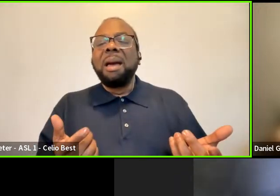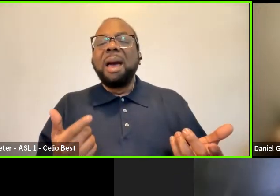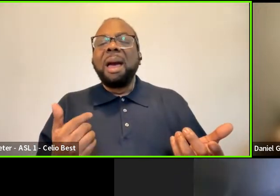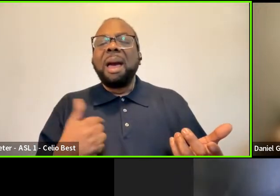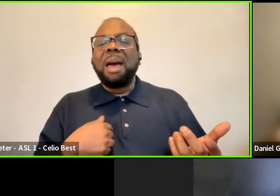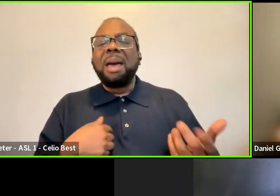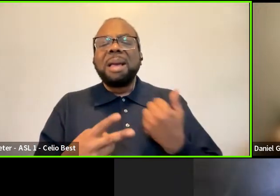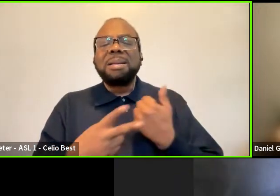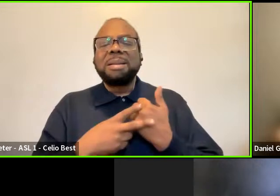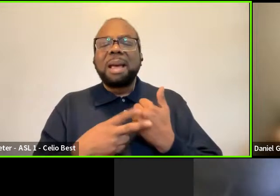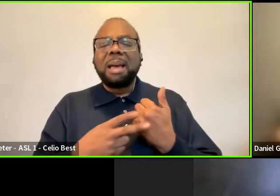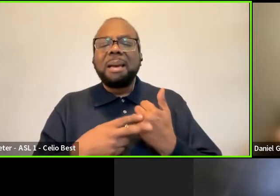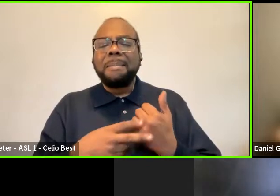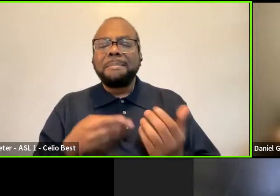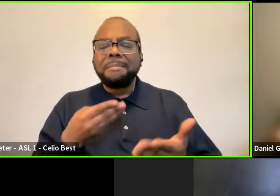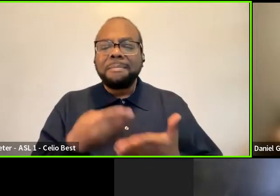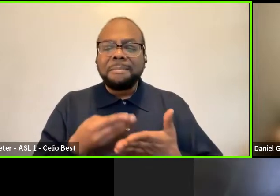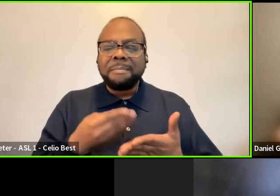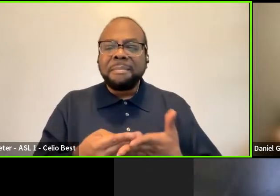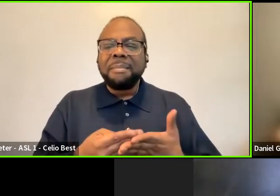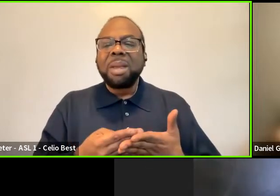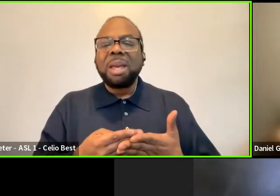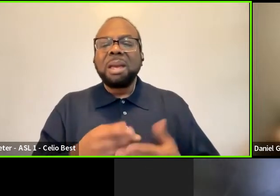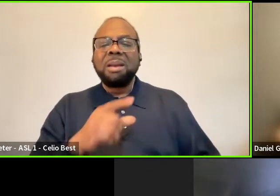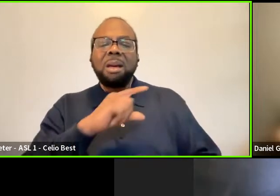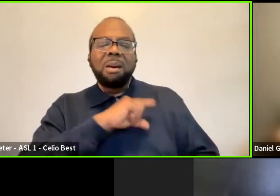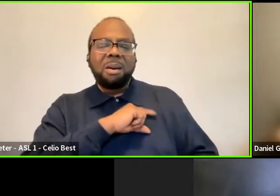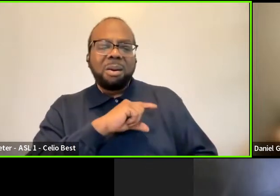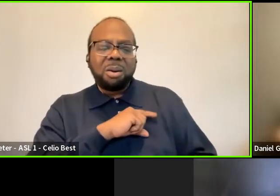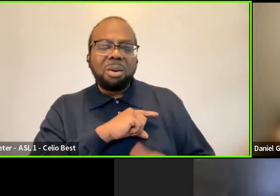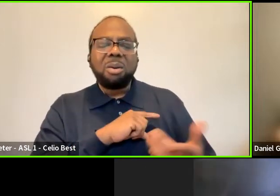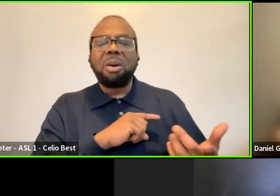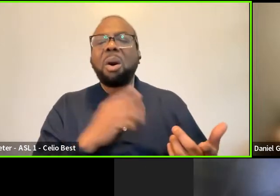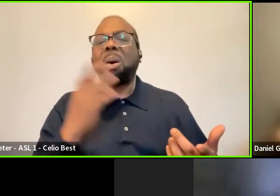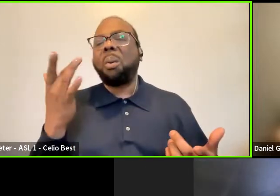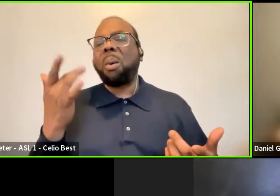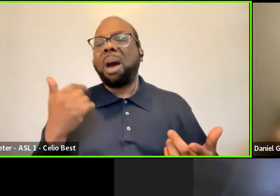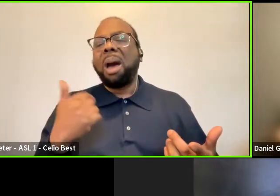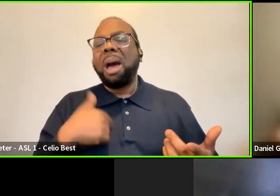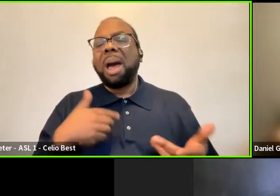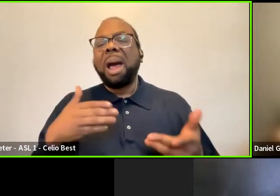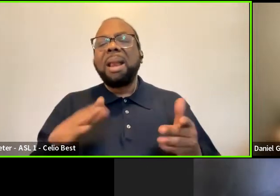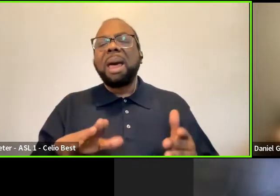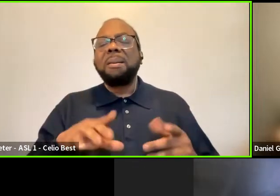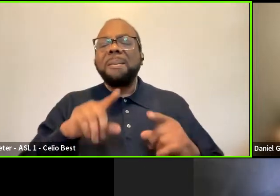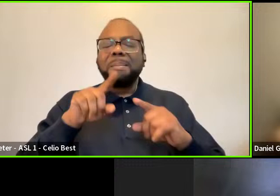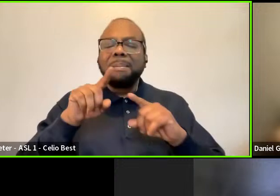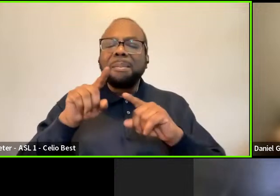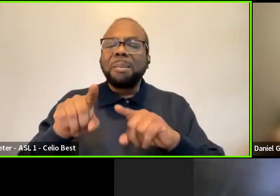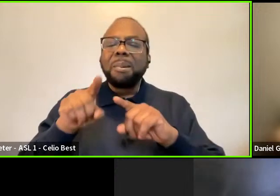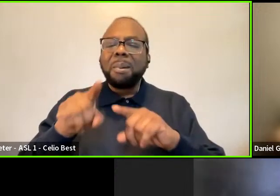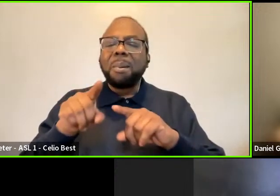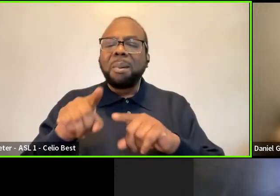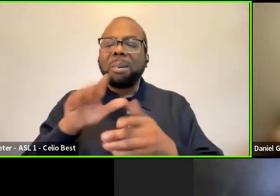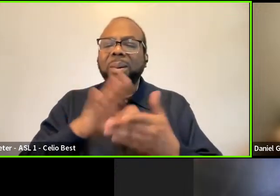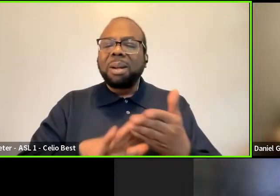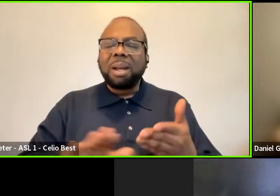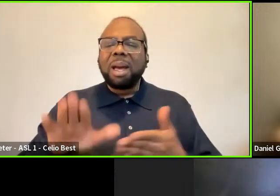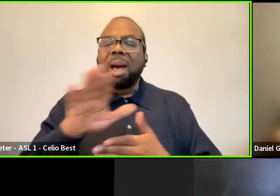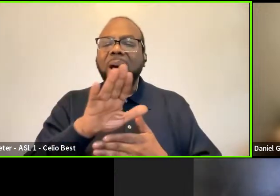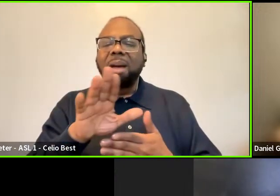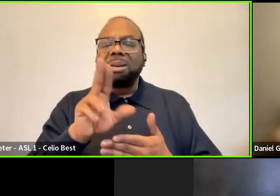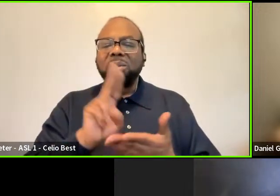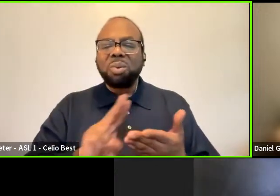a lot of money as a police officer to allow him to go away to college. American University.